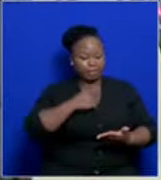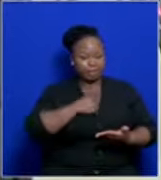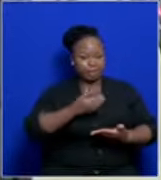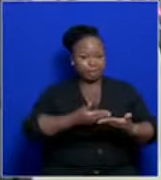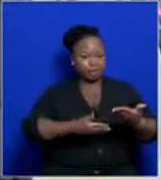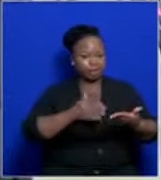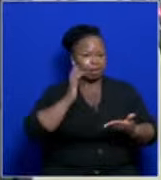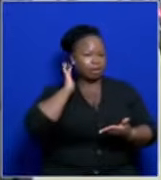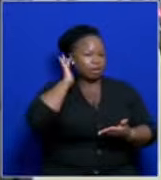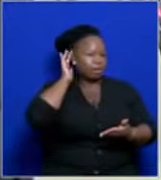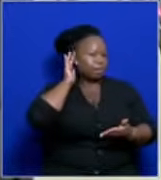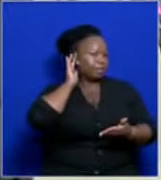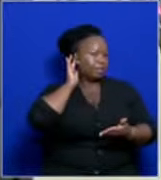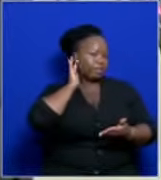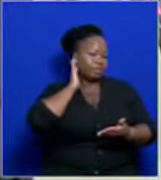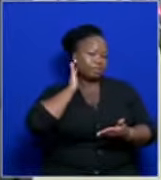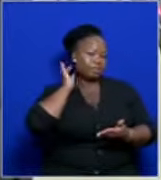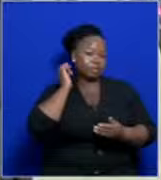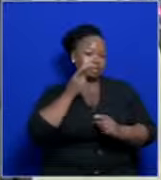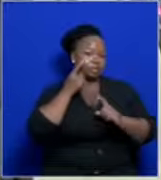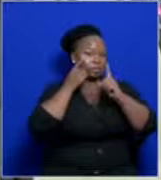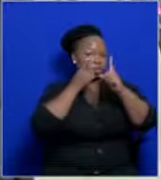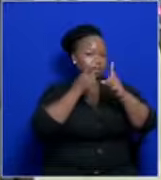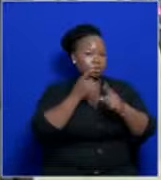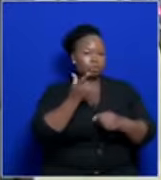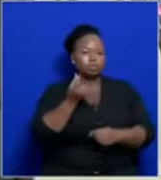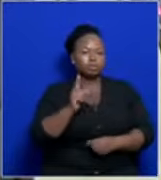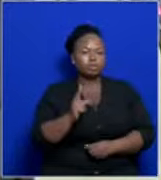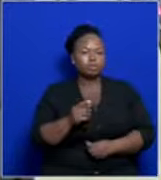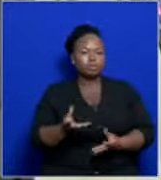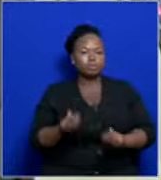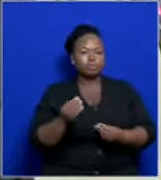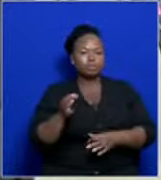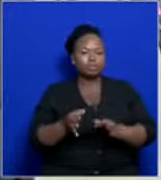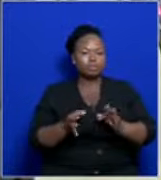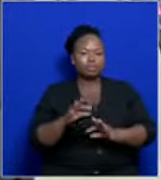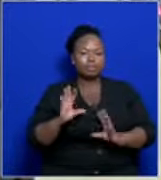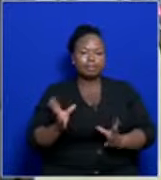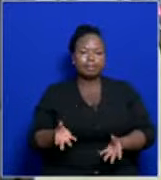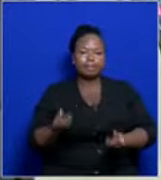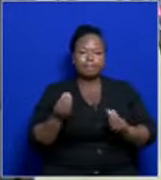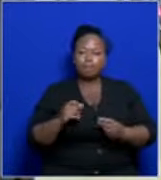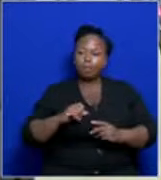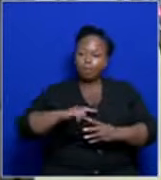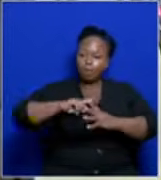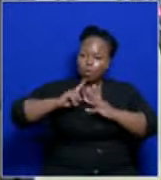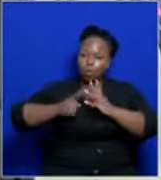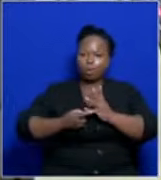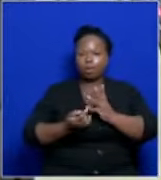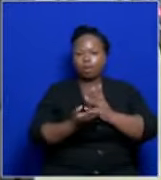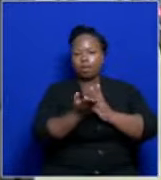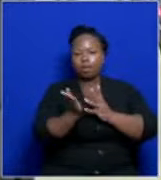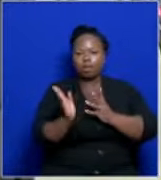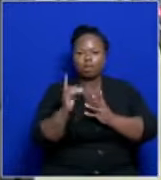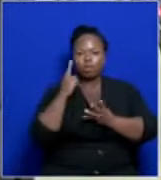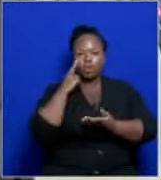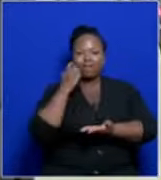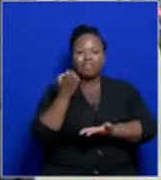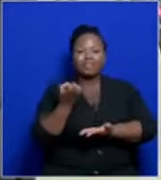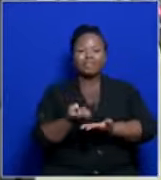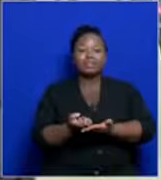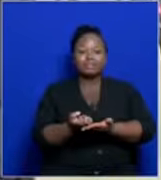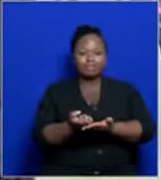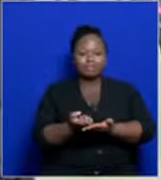goal was to get justice by obtaining each and every exhibit which will assist this